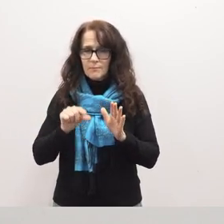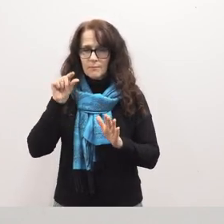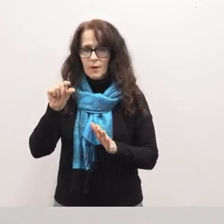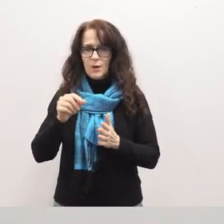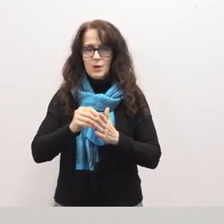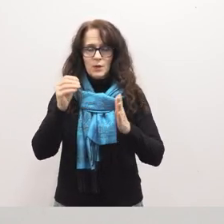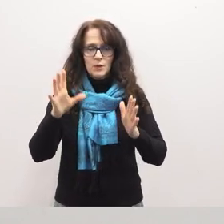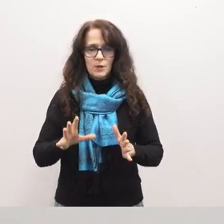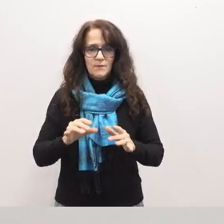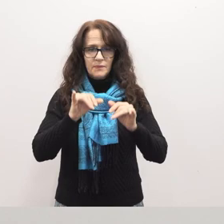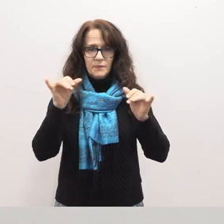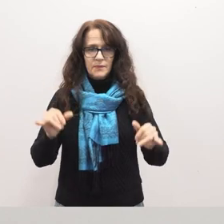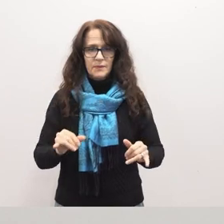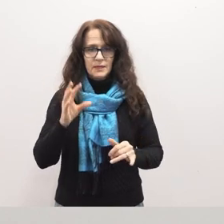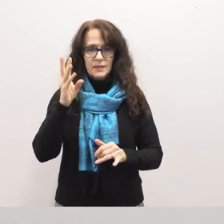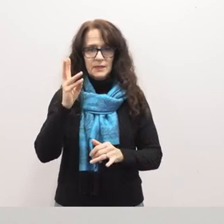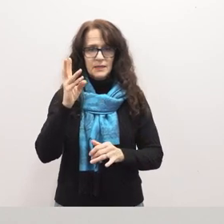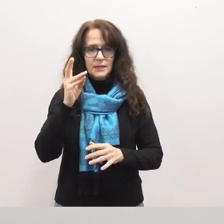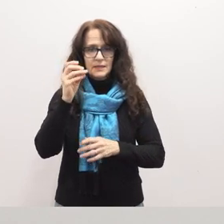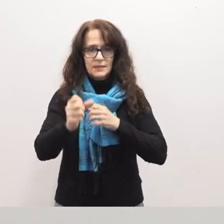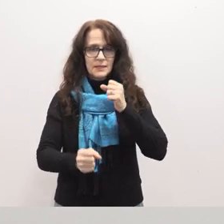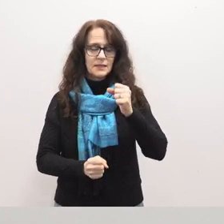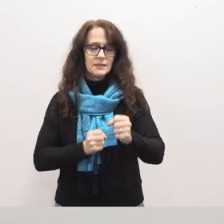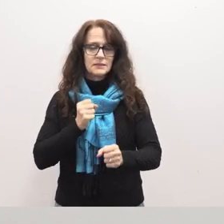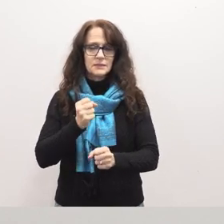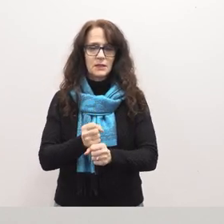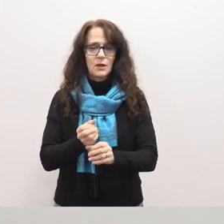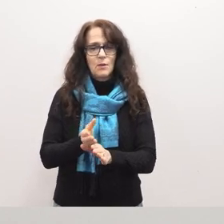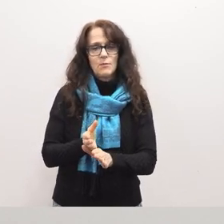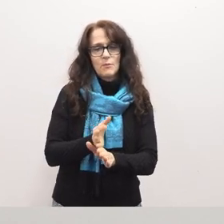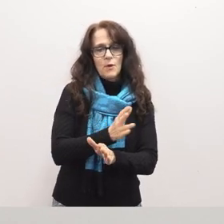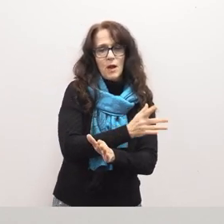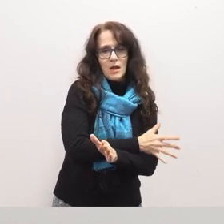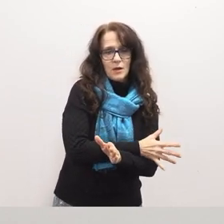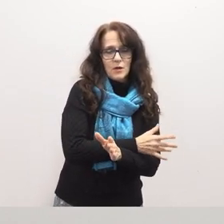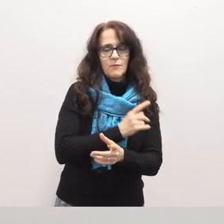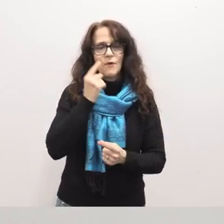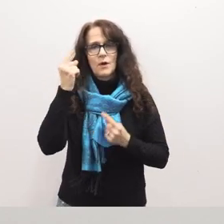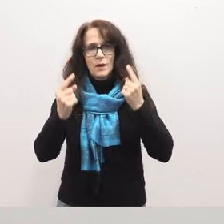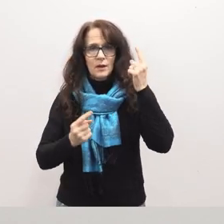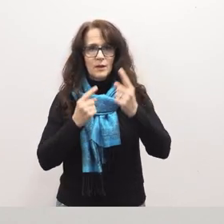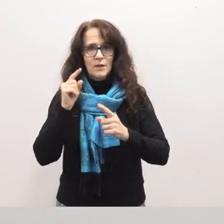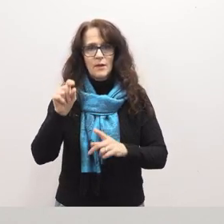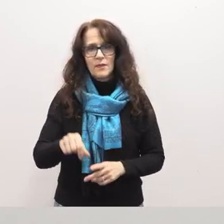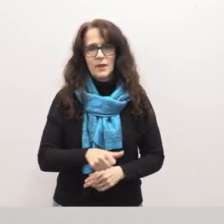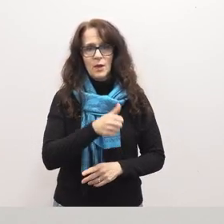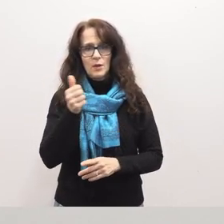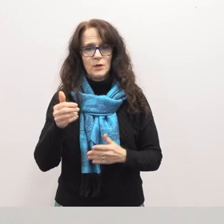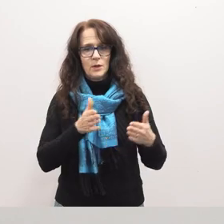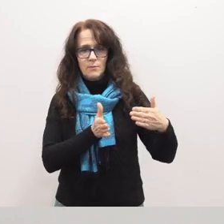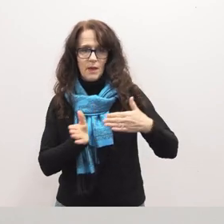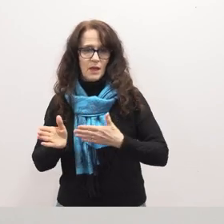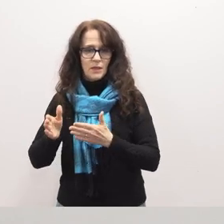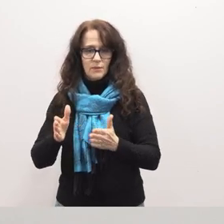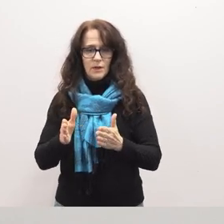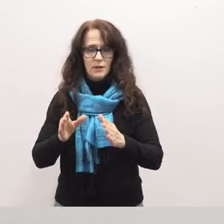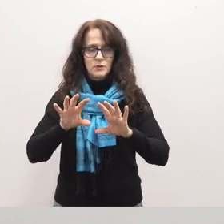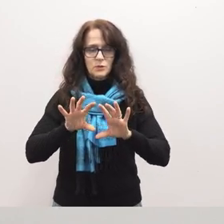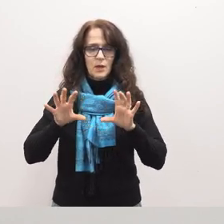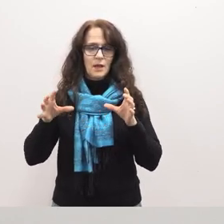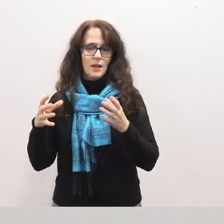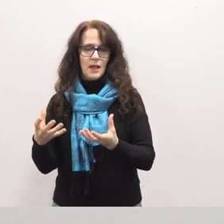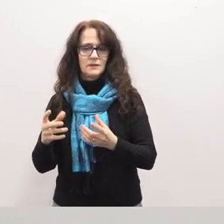that have been in our system at least 6 years prior to consideration of this alternative pathway to